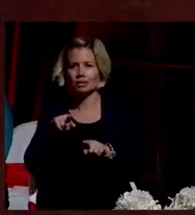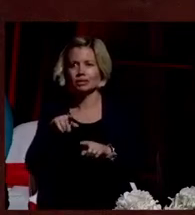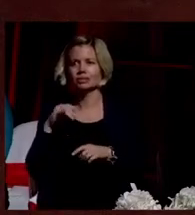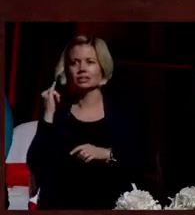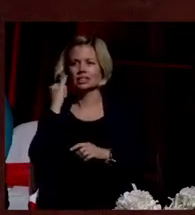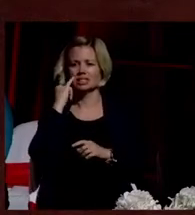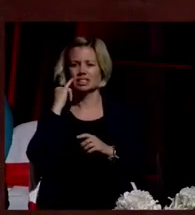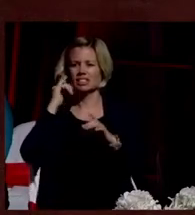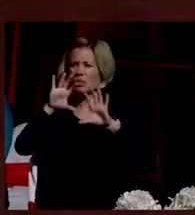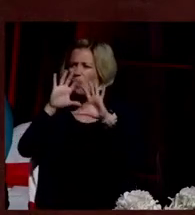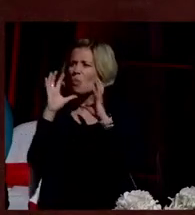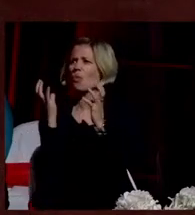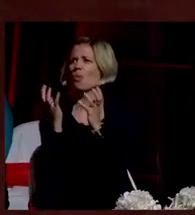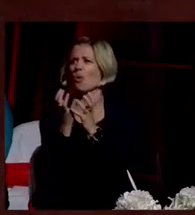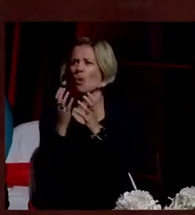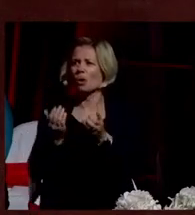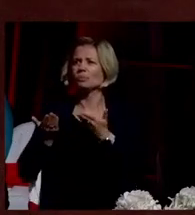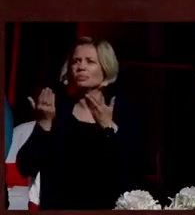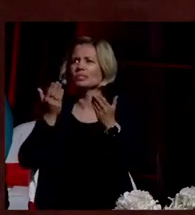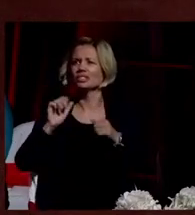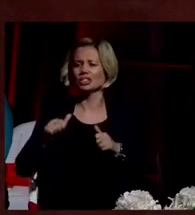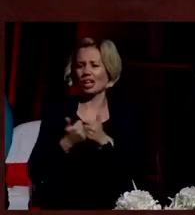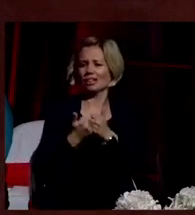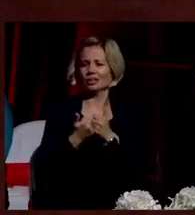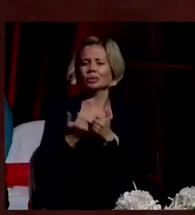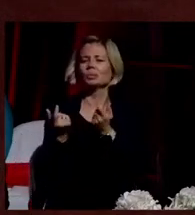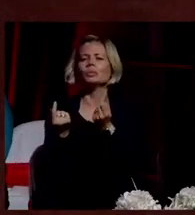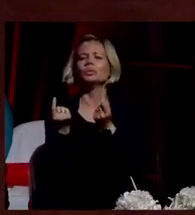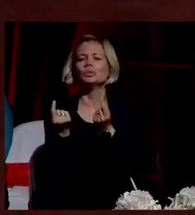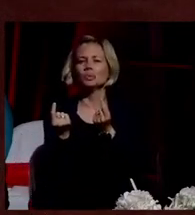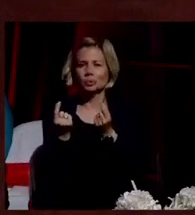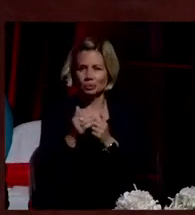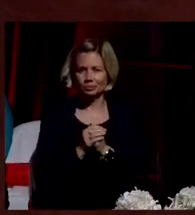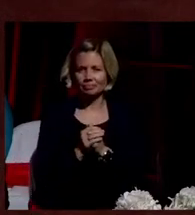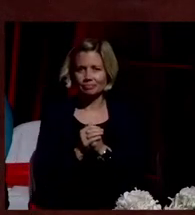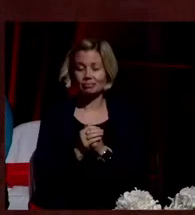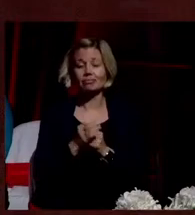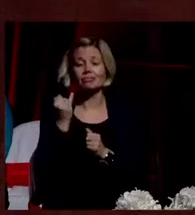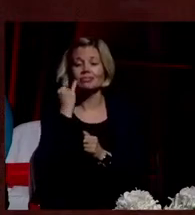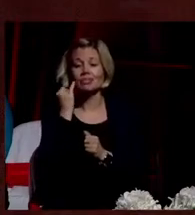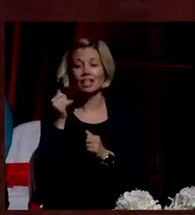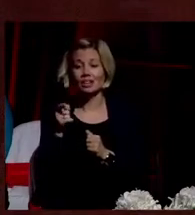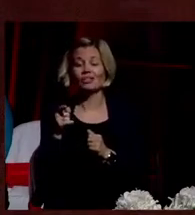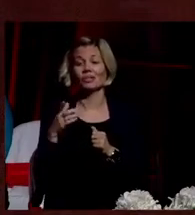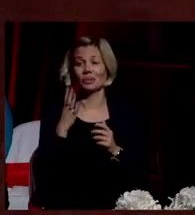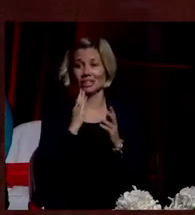its challenges. Colts, when you find yourself in boiling water, I hope you choose to be a coffee bean.